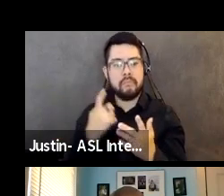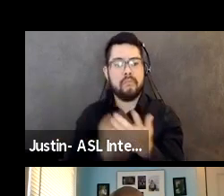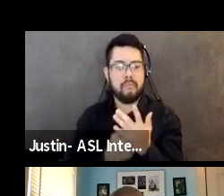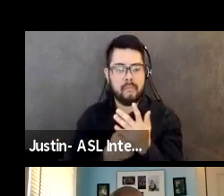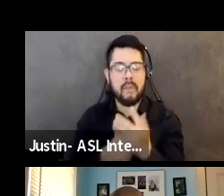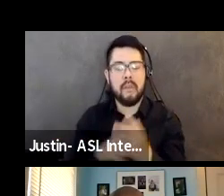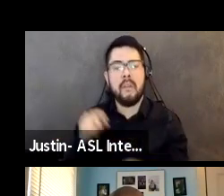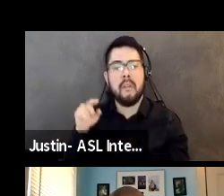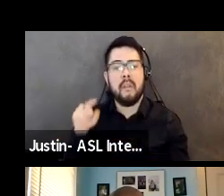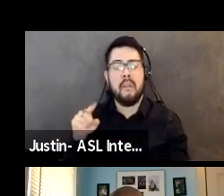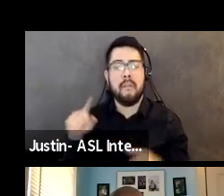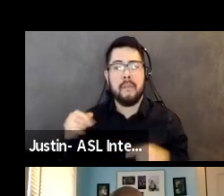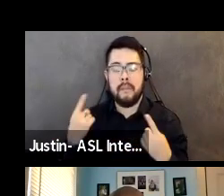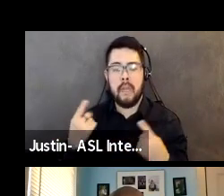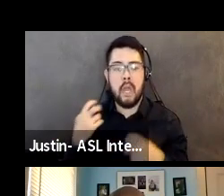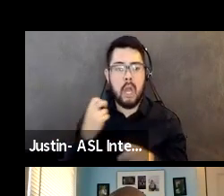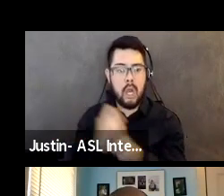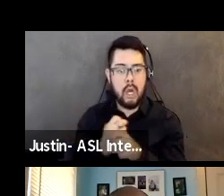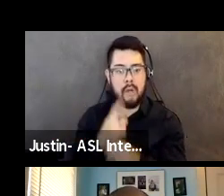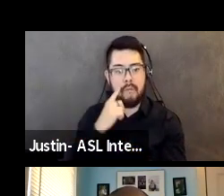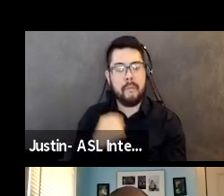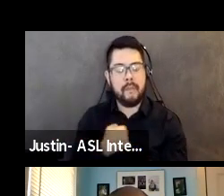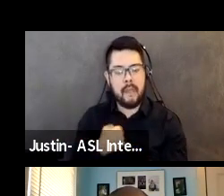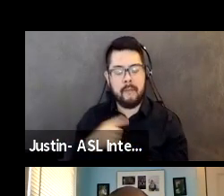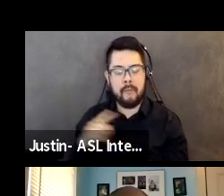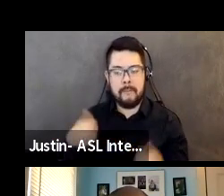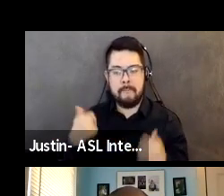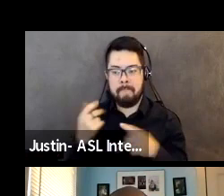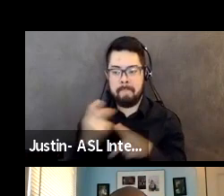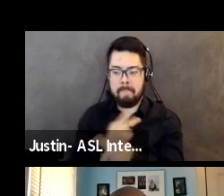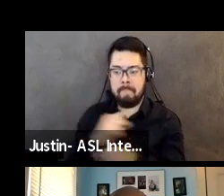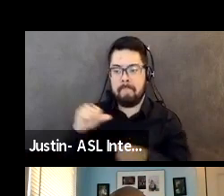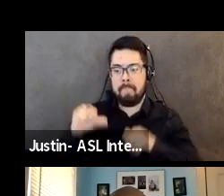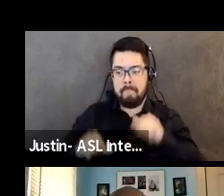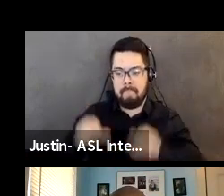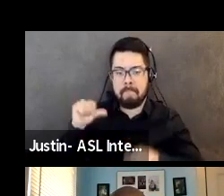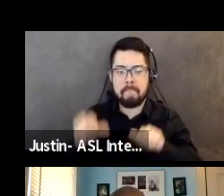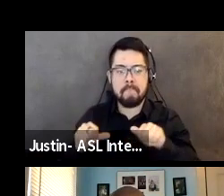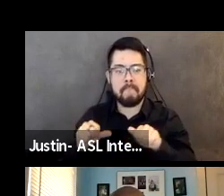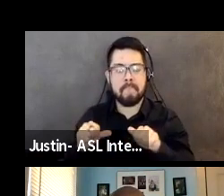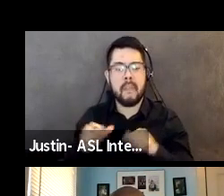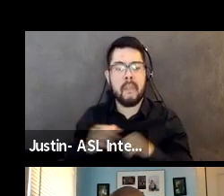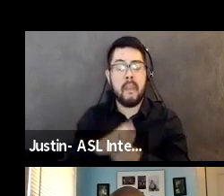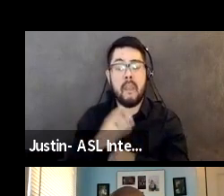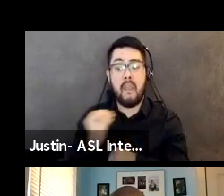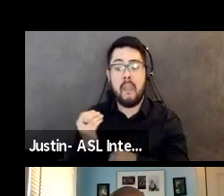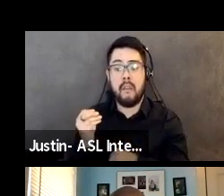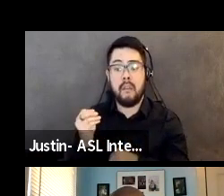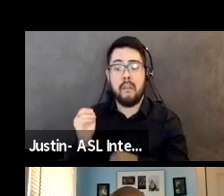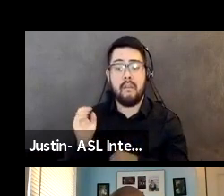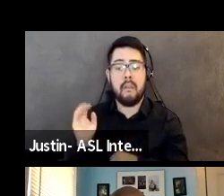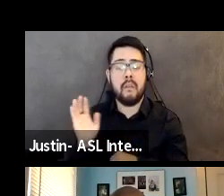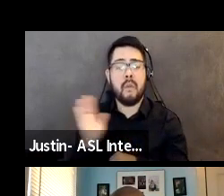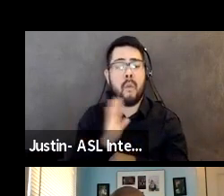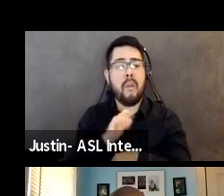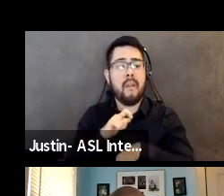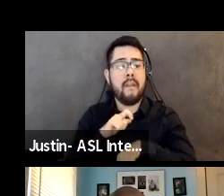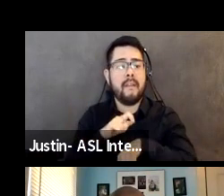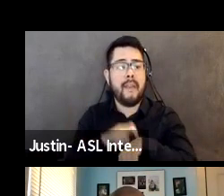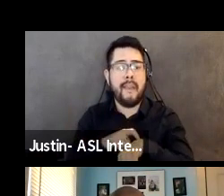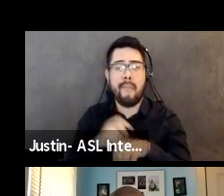one for me one that i have a struggle um with uh and and i appreciate all the time all the